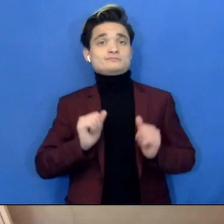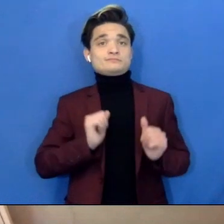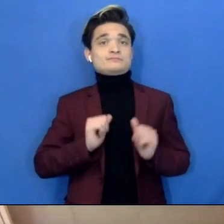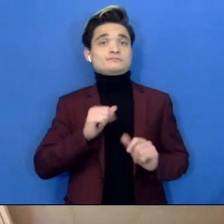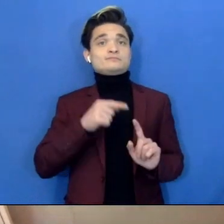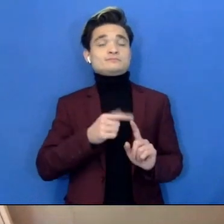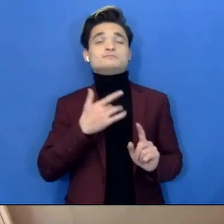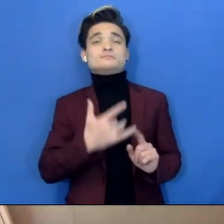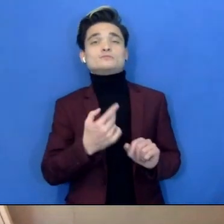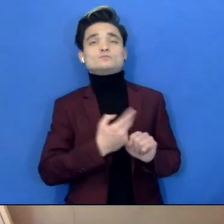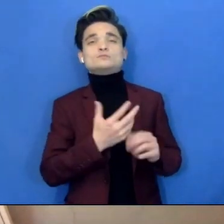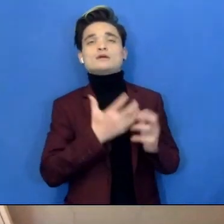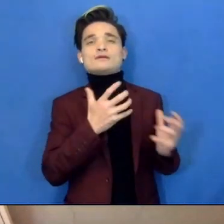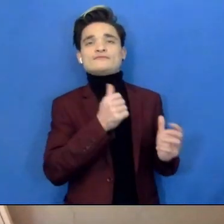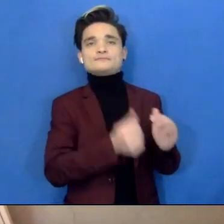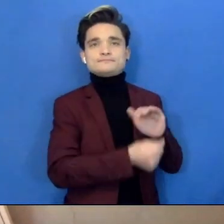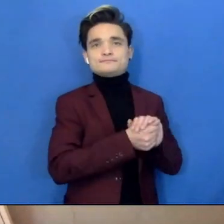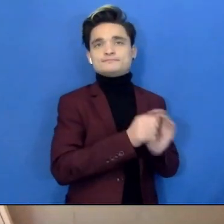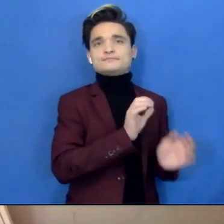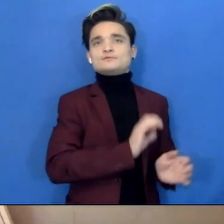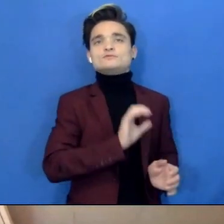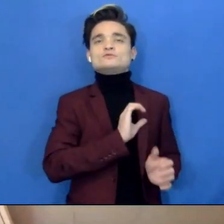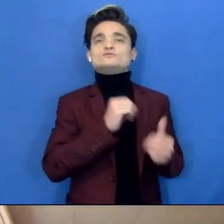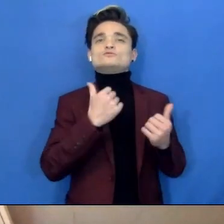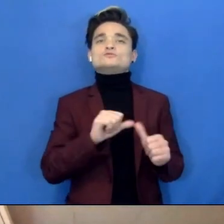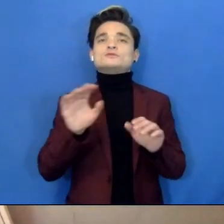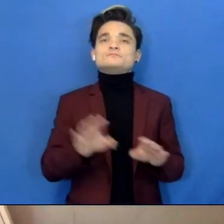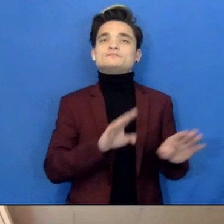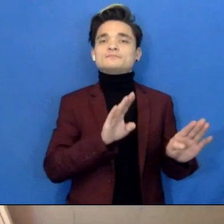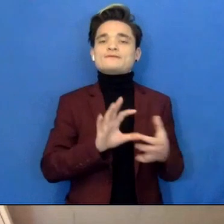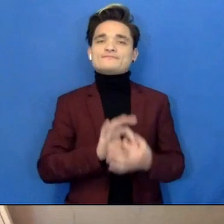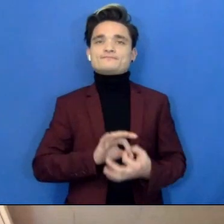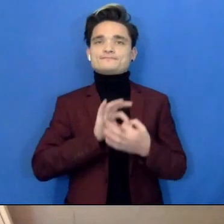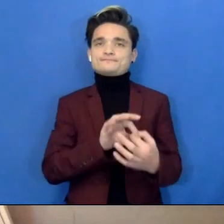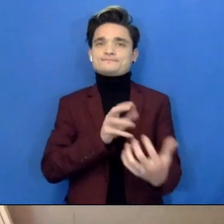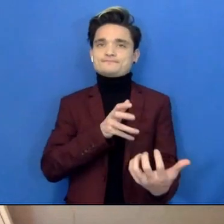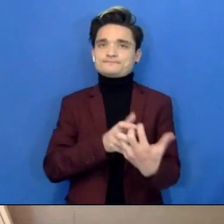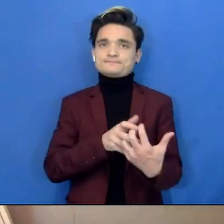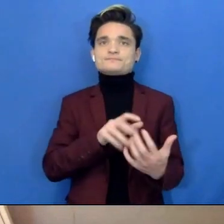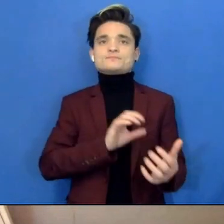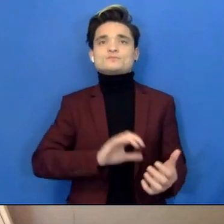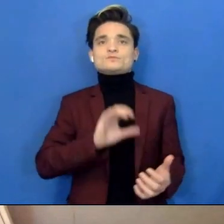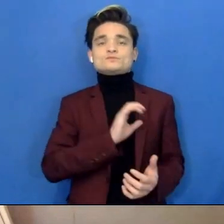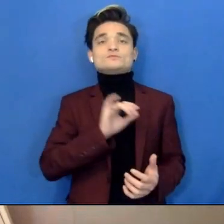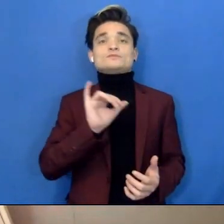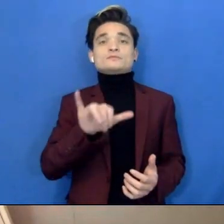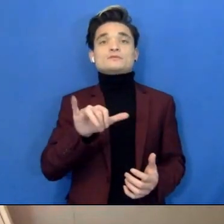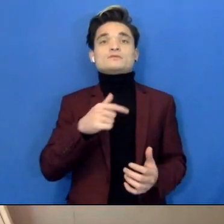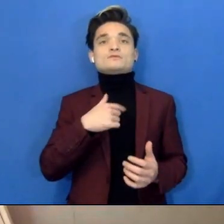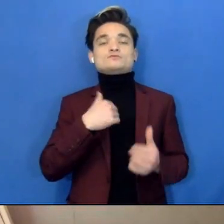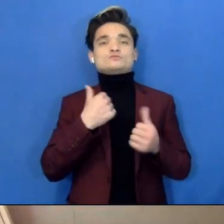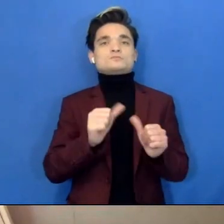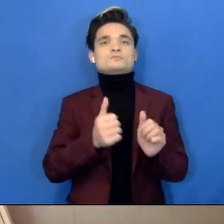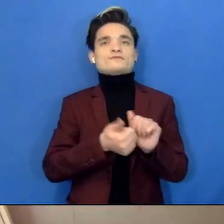way in which a character would act, and we often avoid the labeling, the explicit labeling, so as a kind of a cheap way